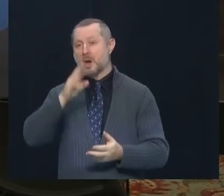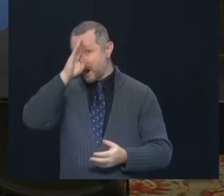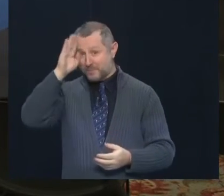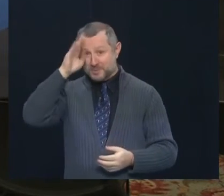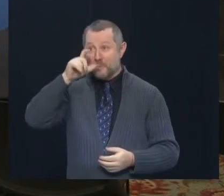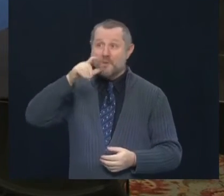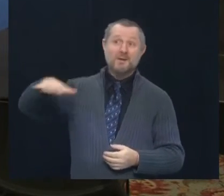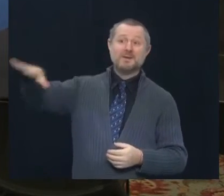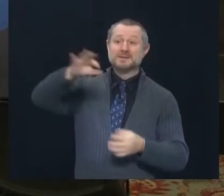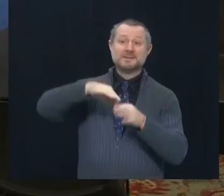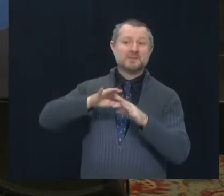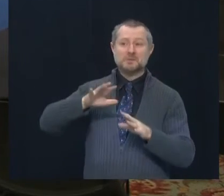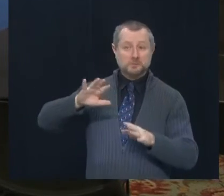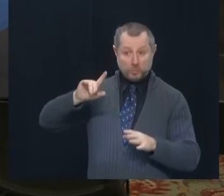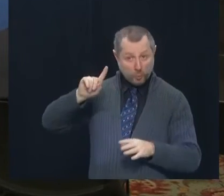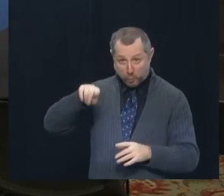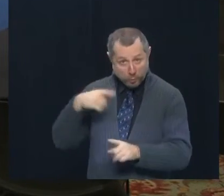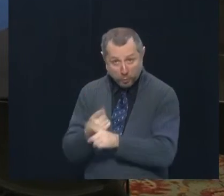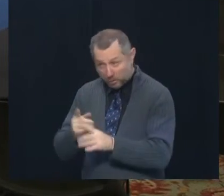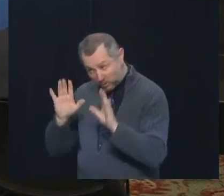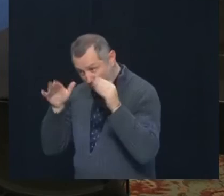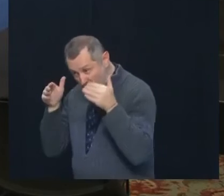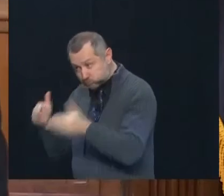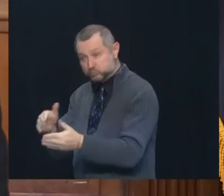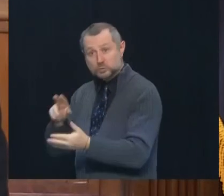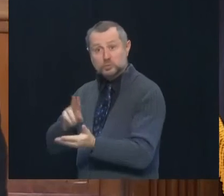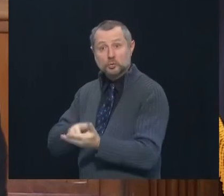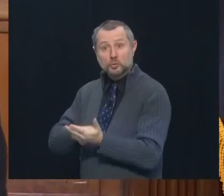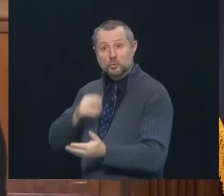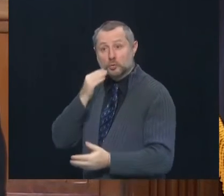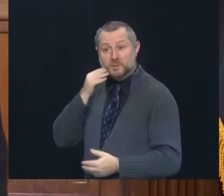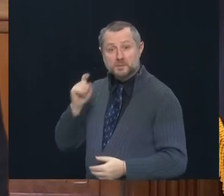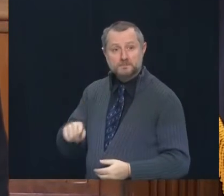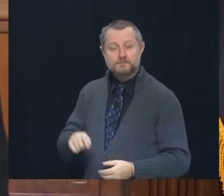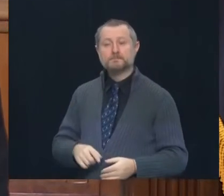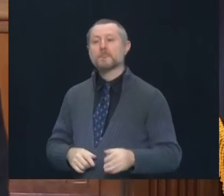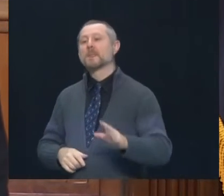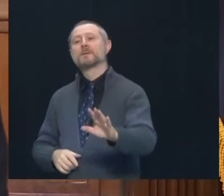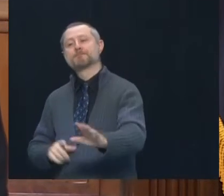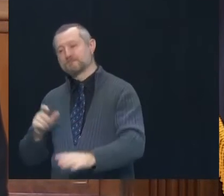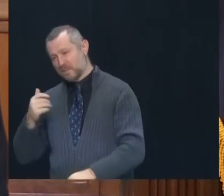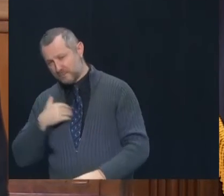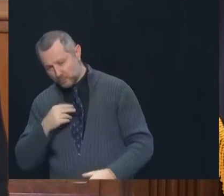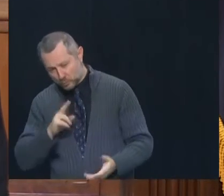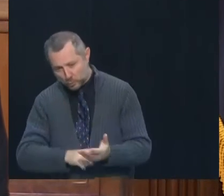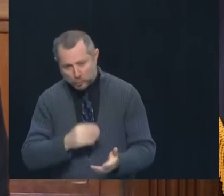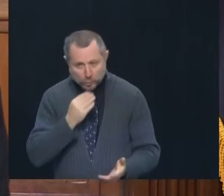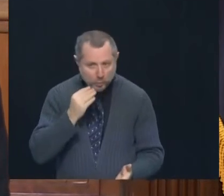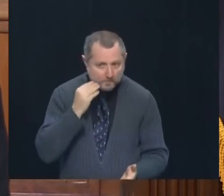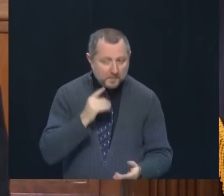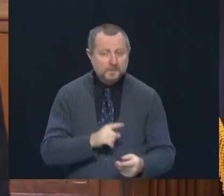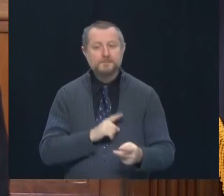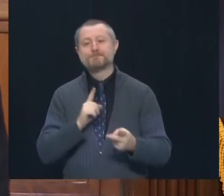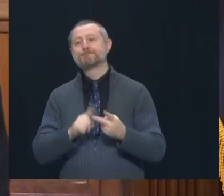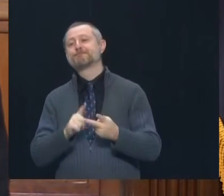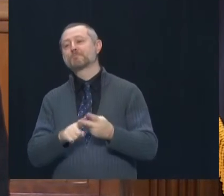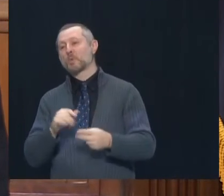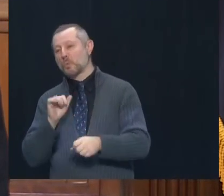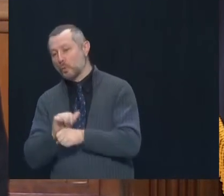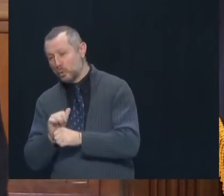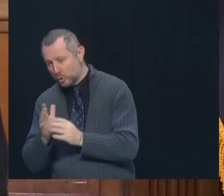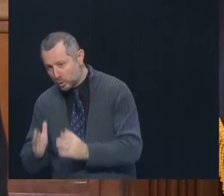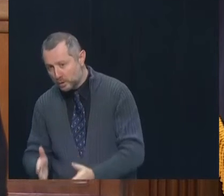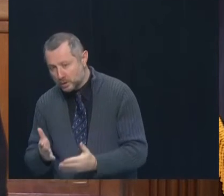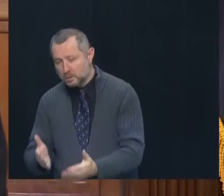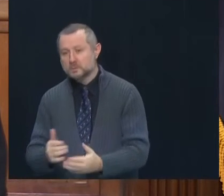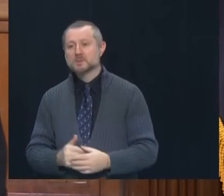batch is going to be exclusively nursing homes? Well, you have nursing home and workers, that